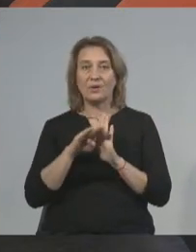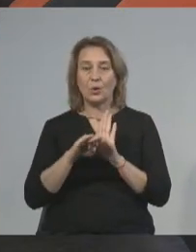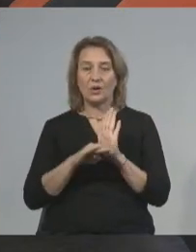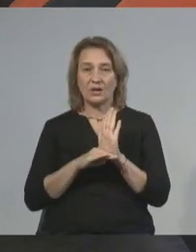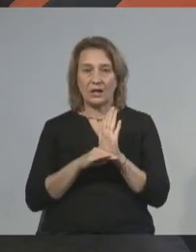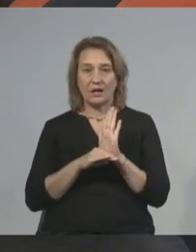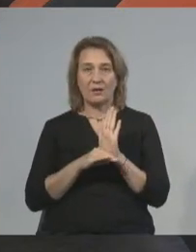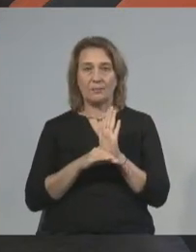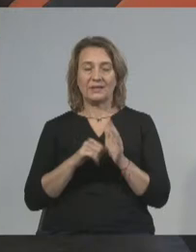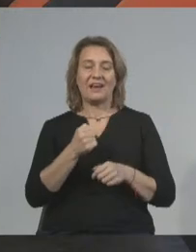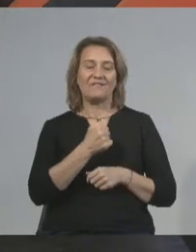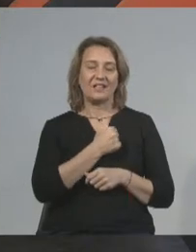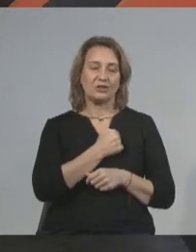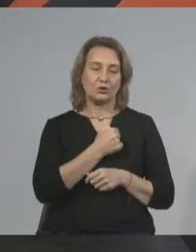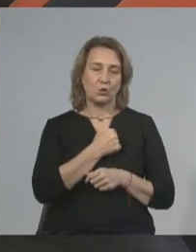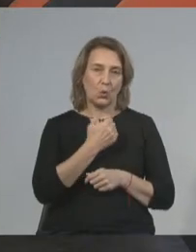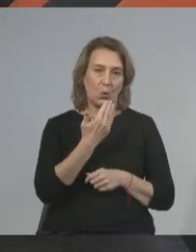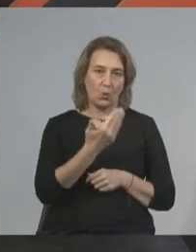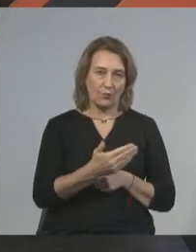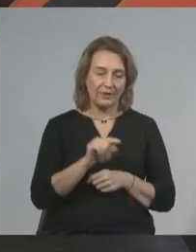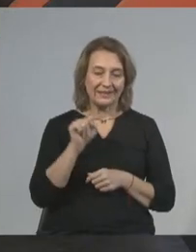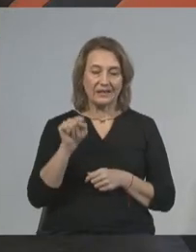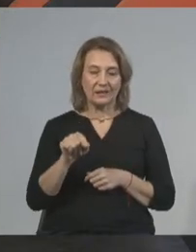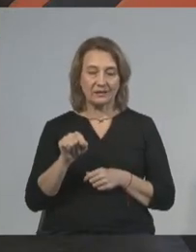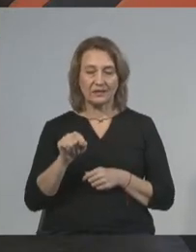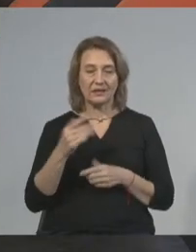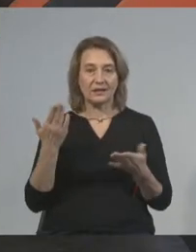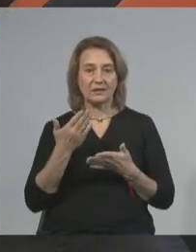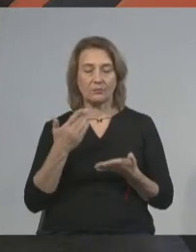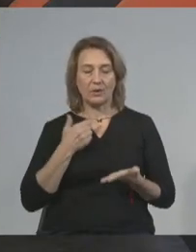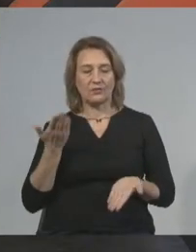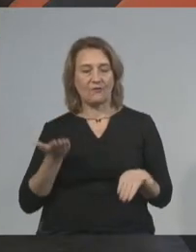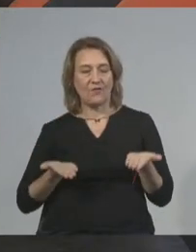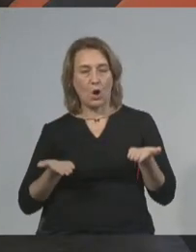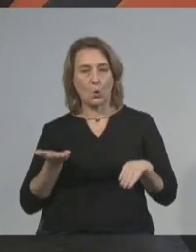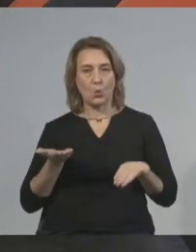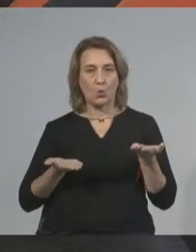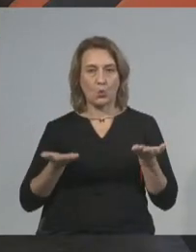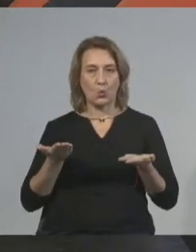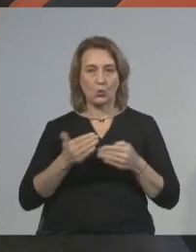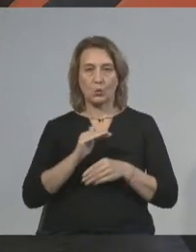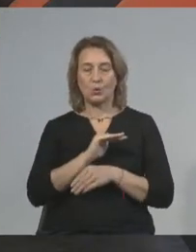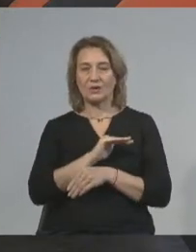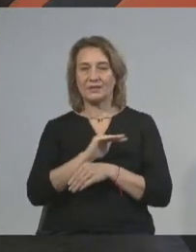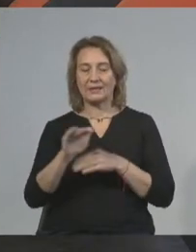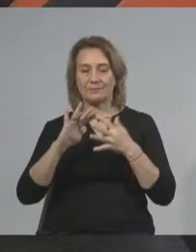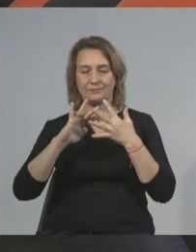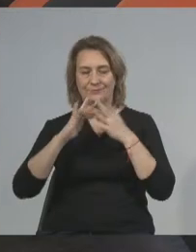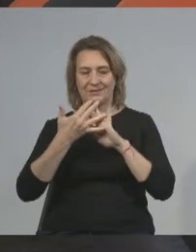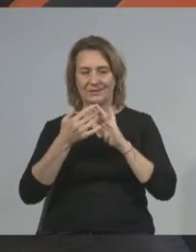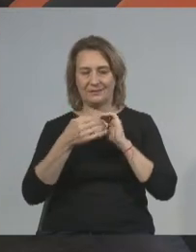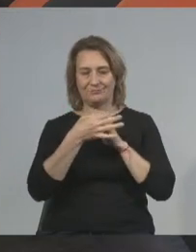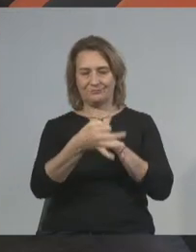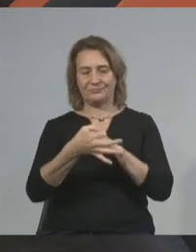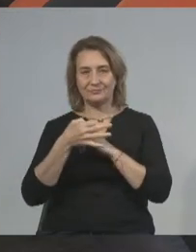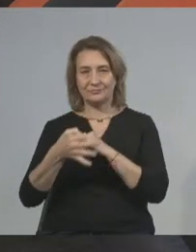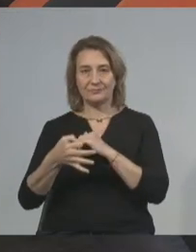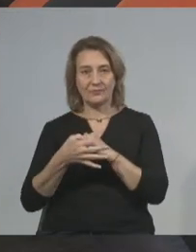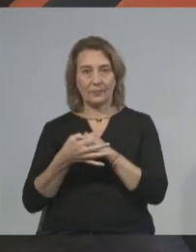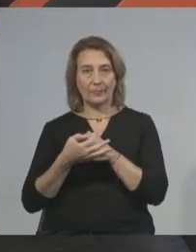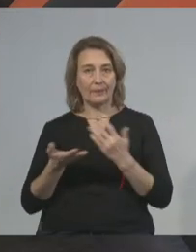if we uh organized similar media literacy programs for the military for ceo